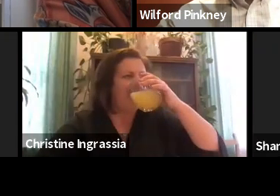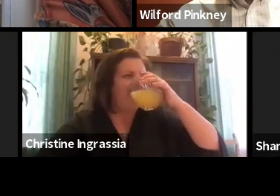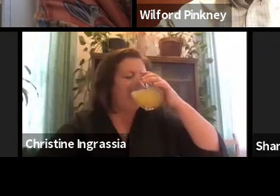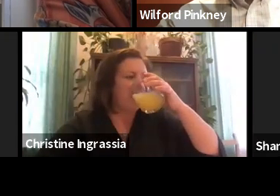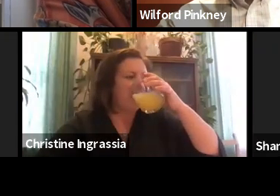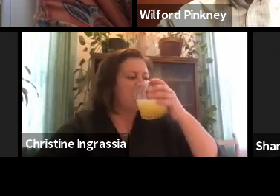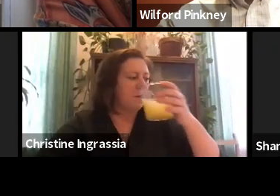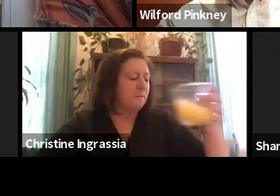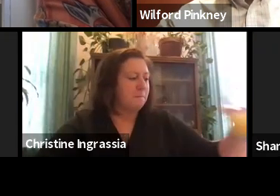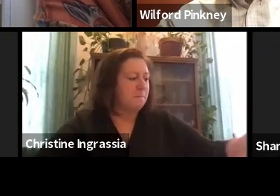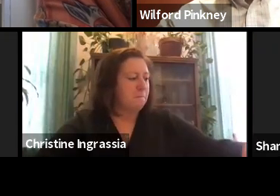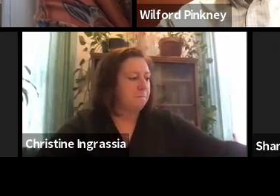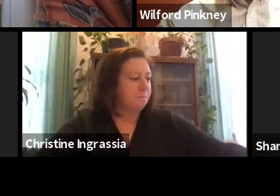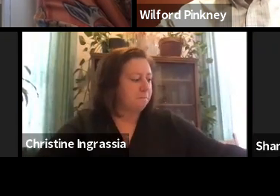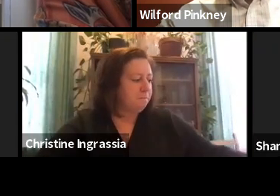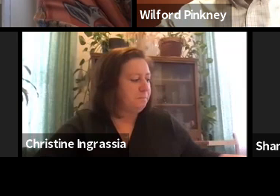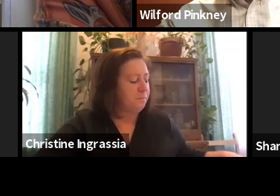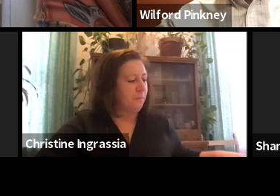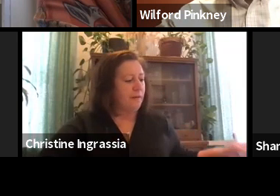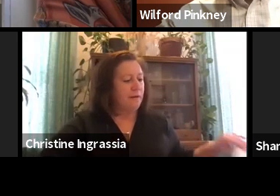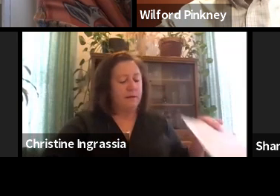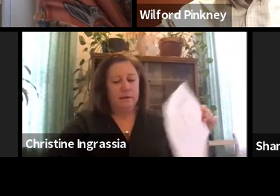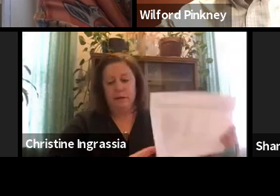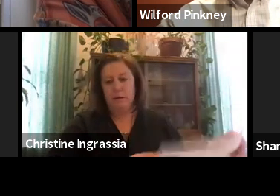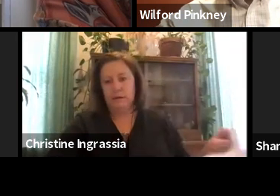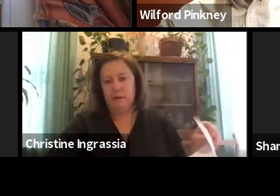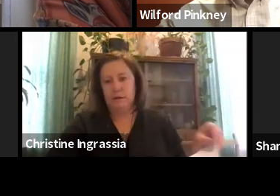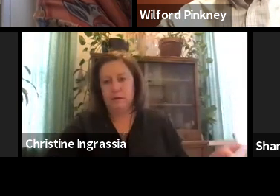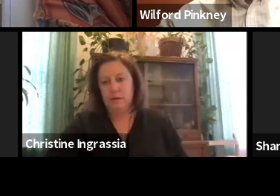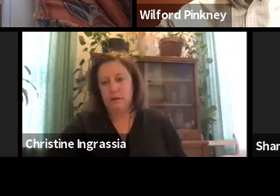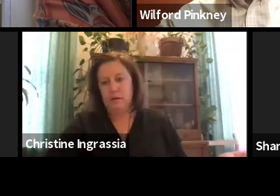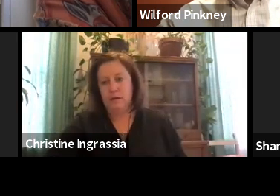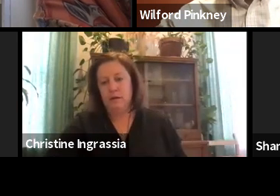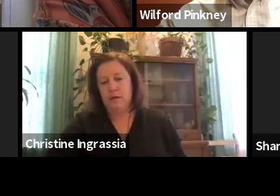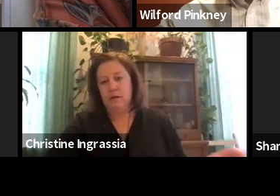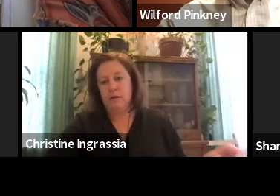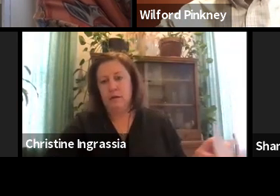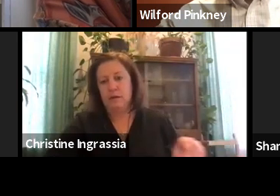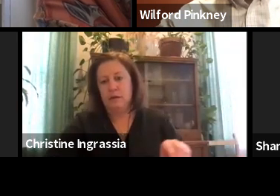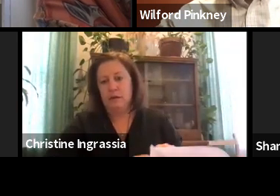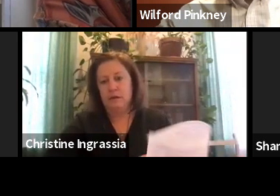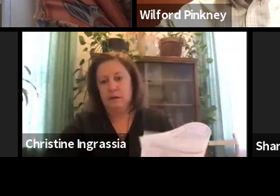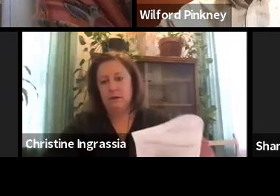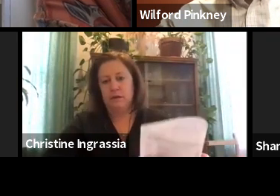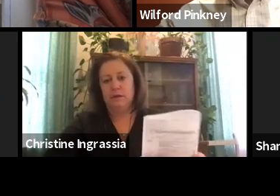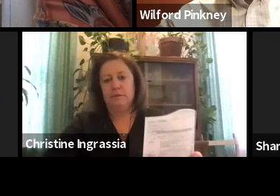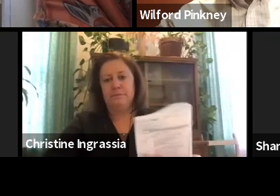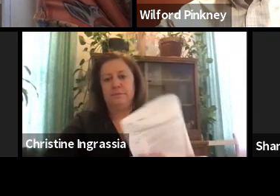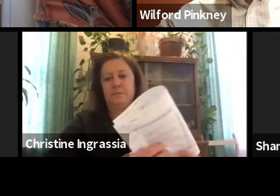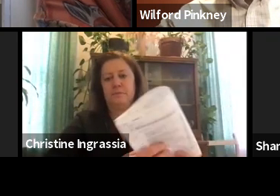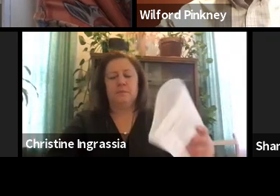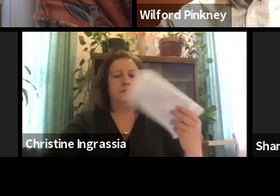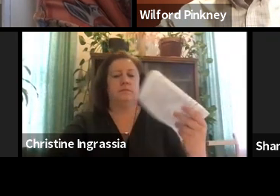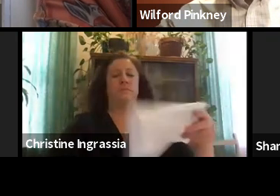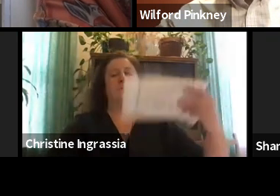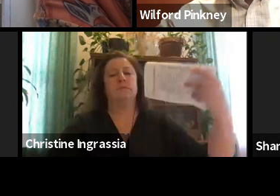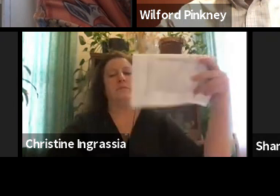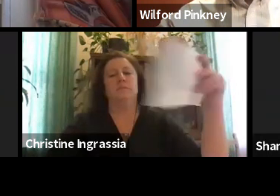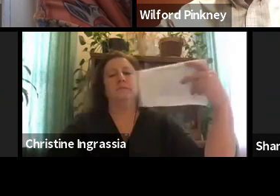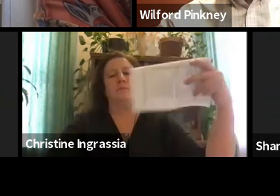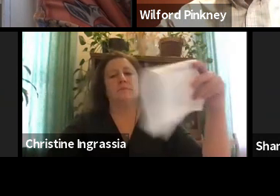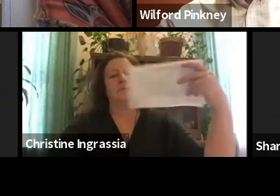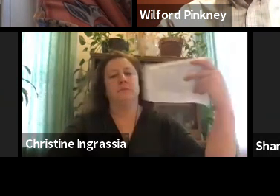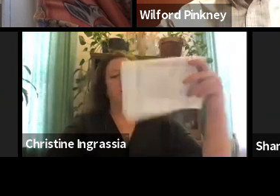childhood educators do. And I want to just emphatically echo what Lindsay said and making a case